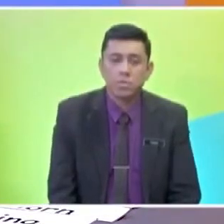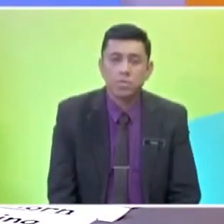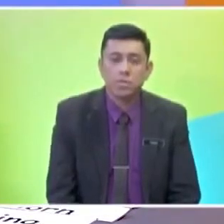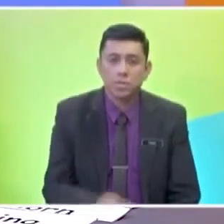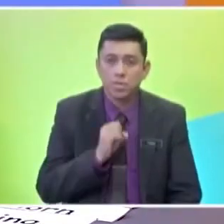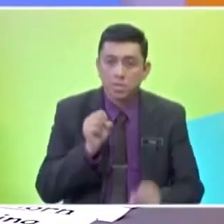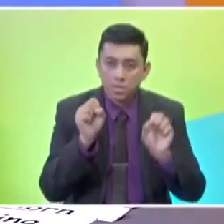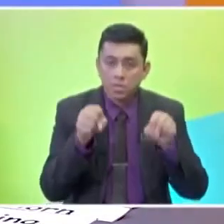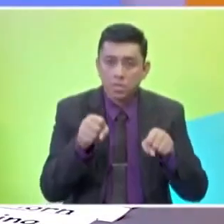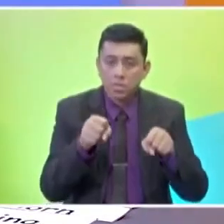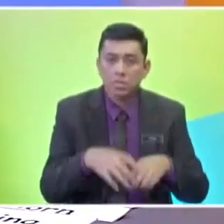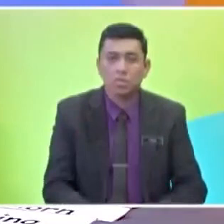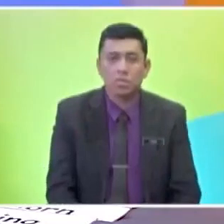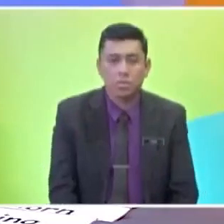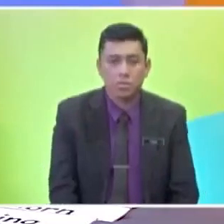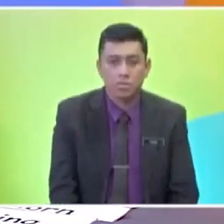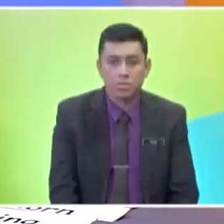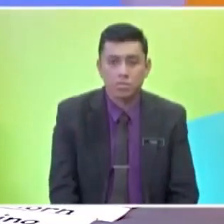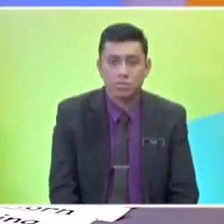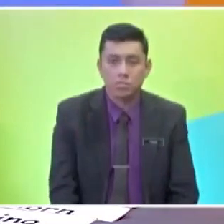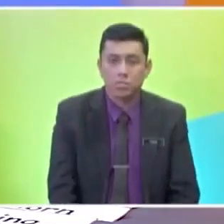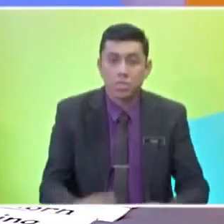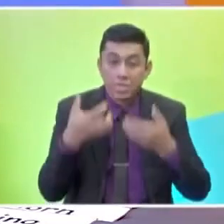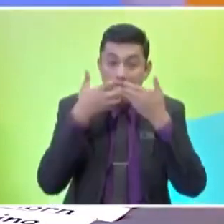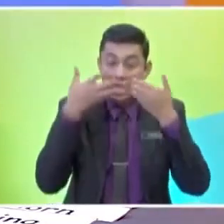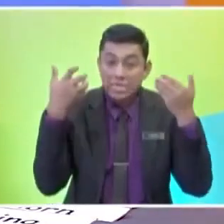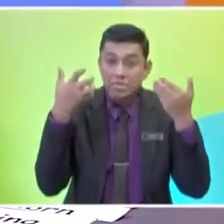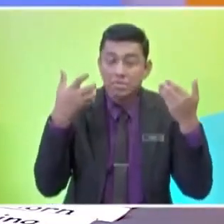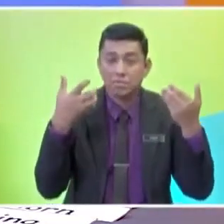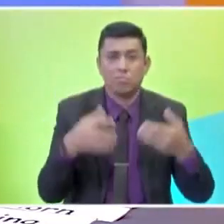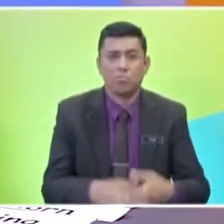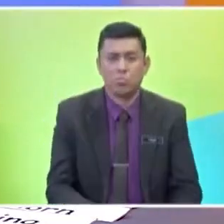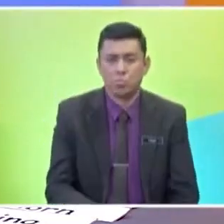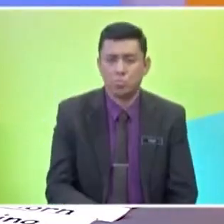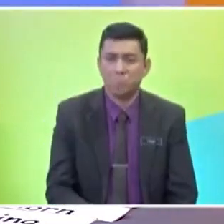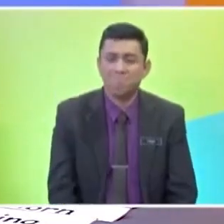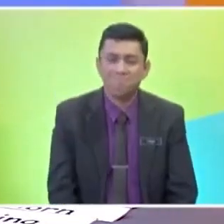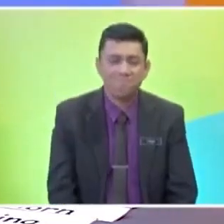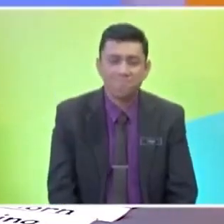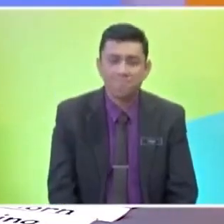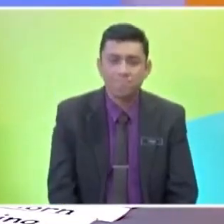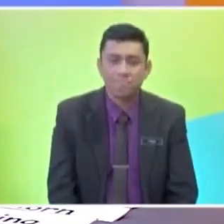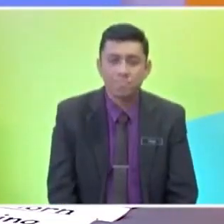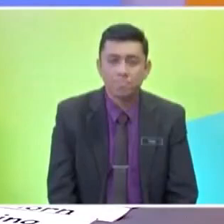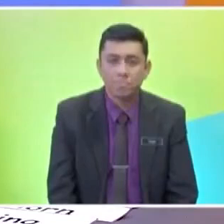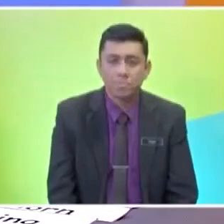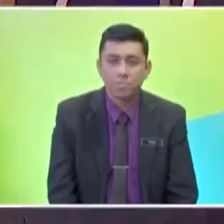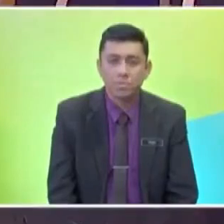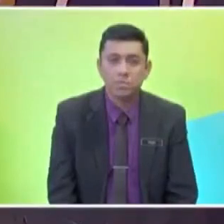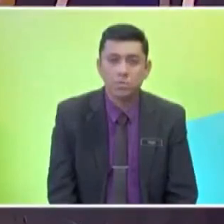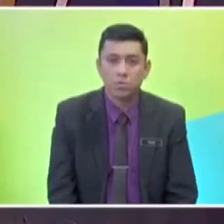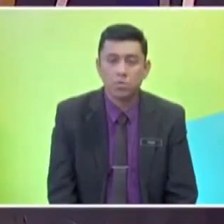a tiger. Okay, tiger. Okay, tiger is... Okay. Well, now, tame animals. Do you have the idea? Okay, we